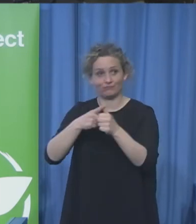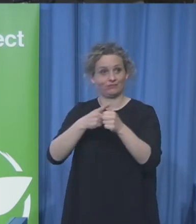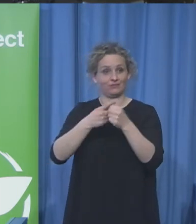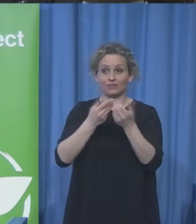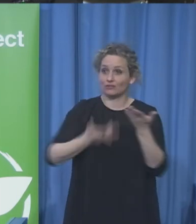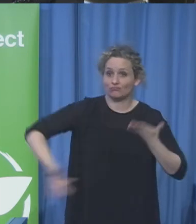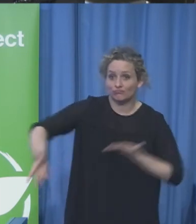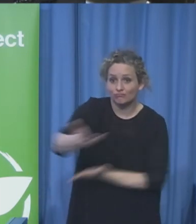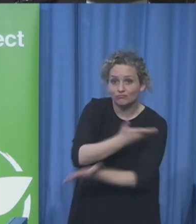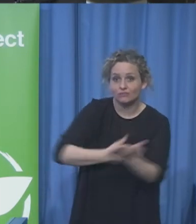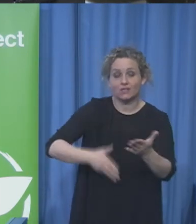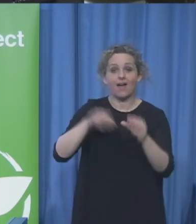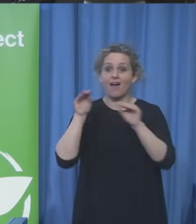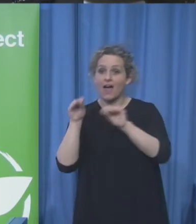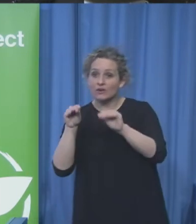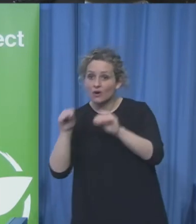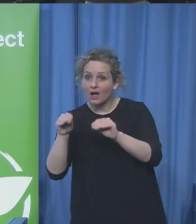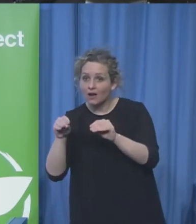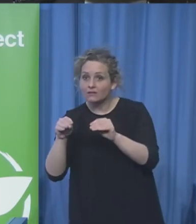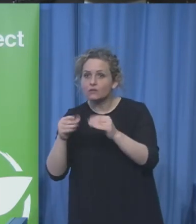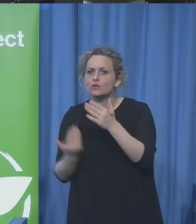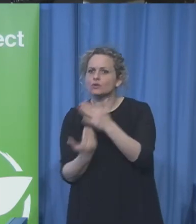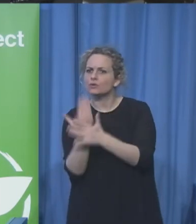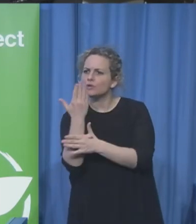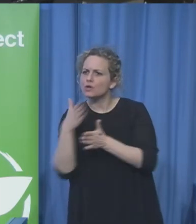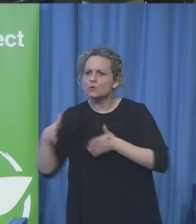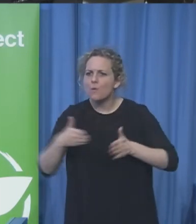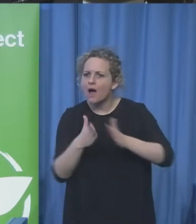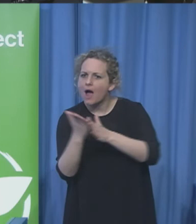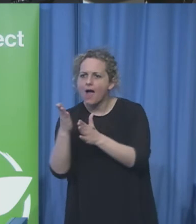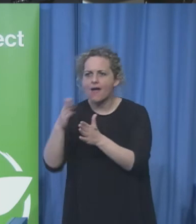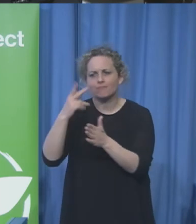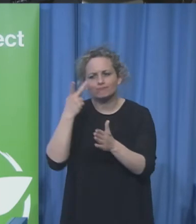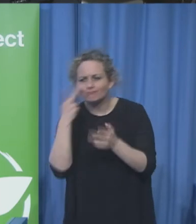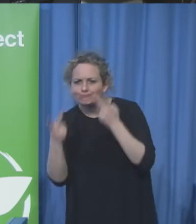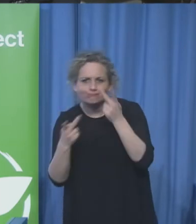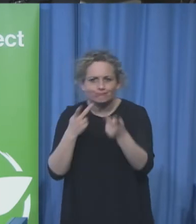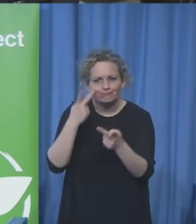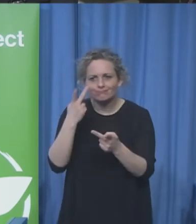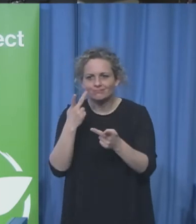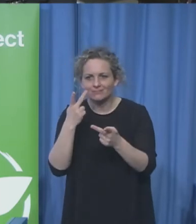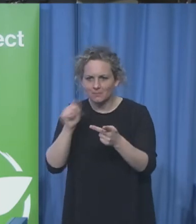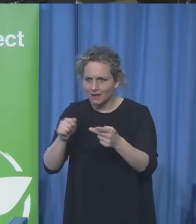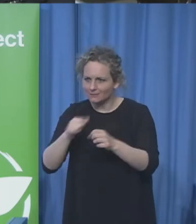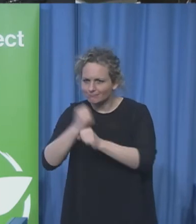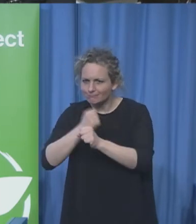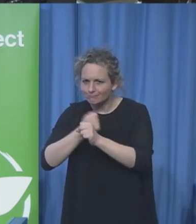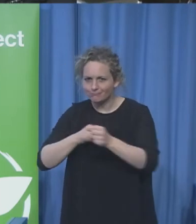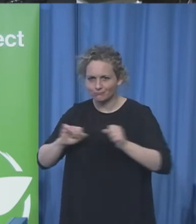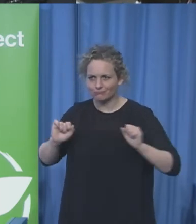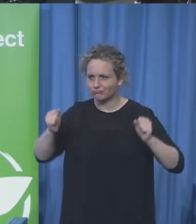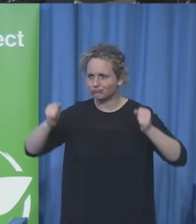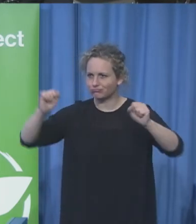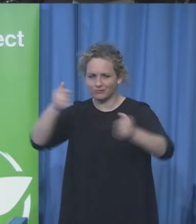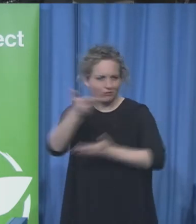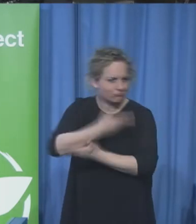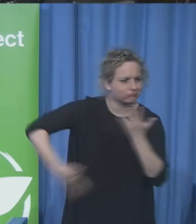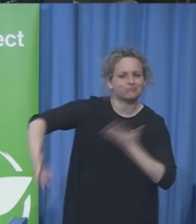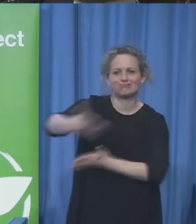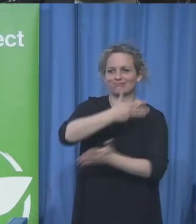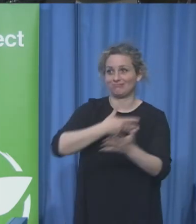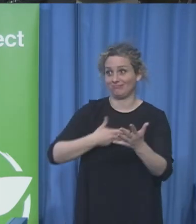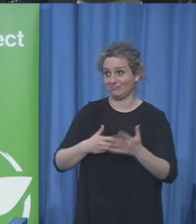ways. We have been with some of the disability world's most effective